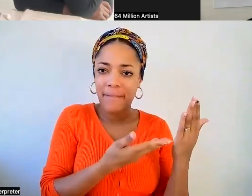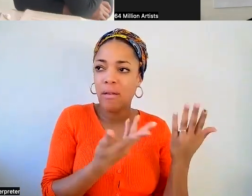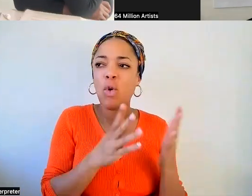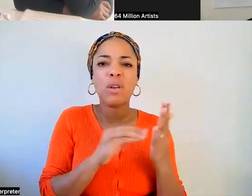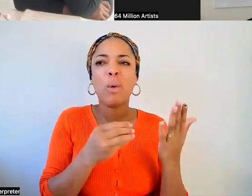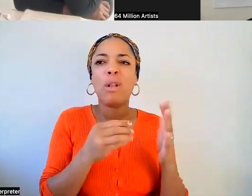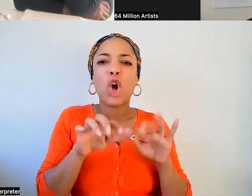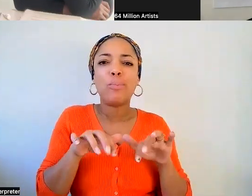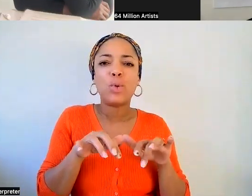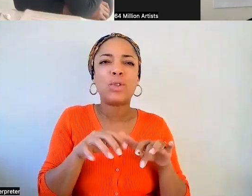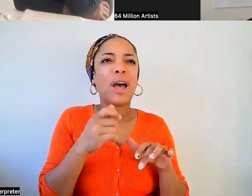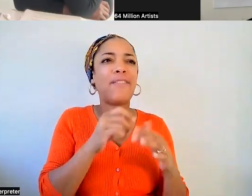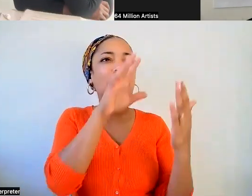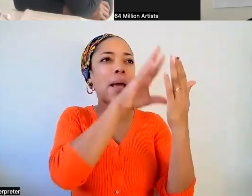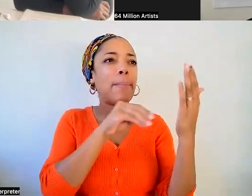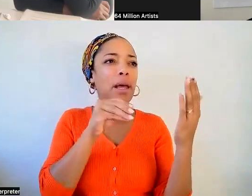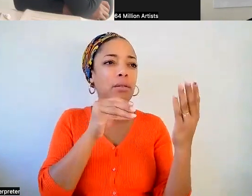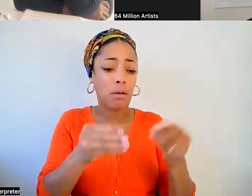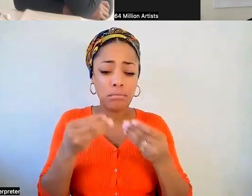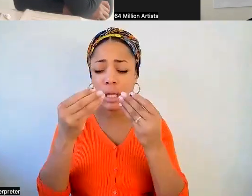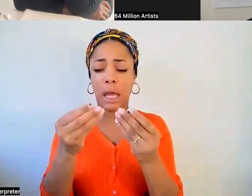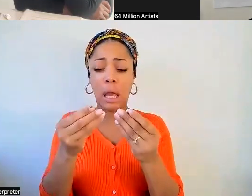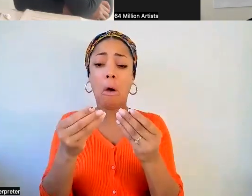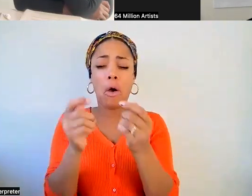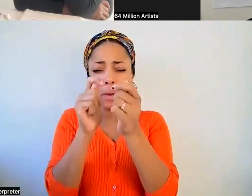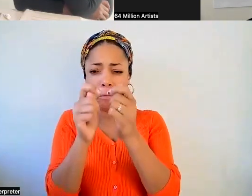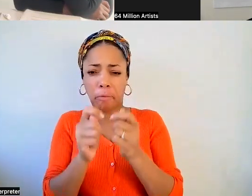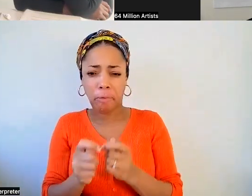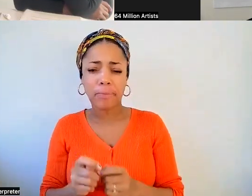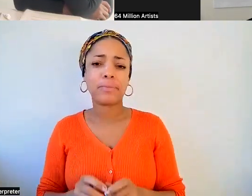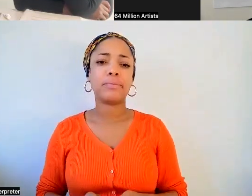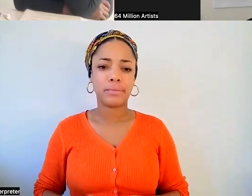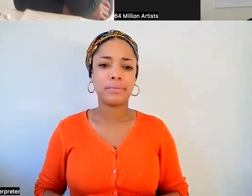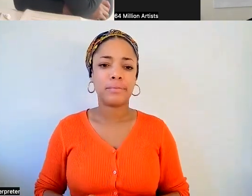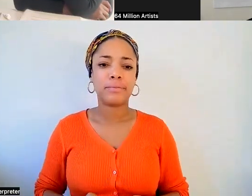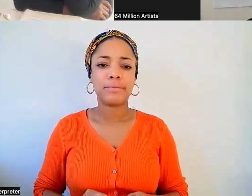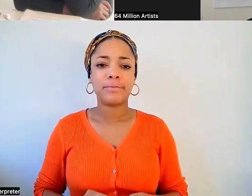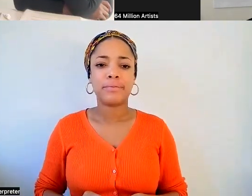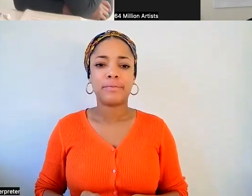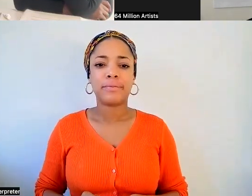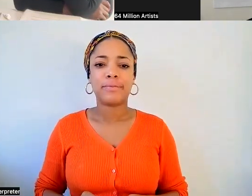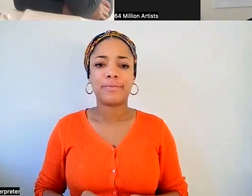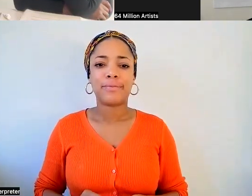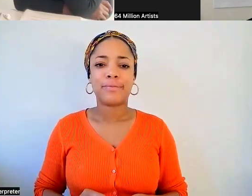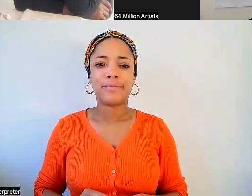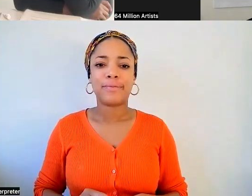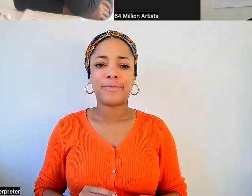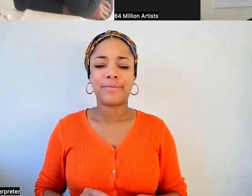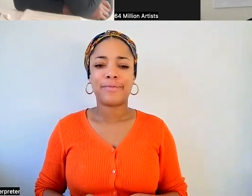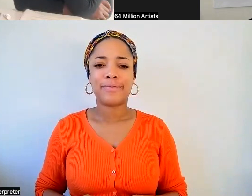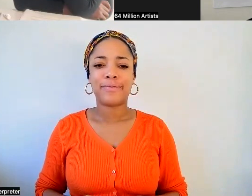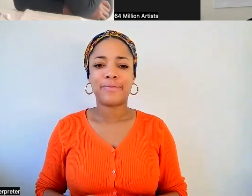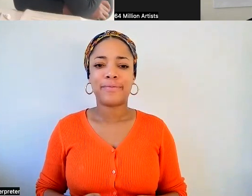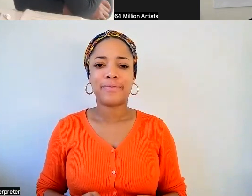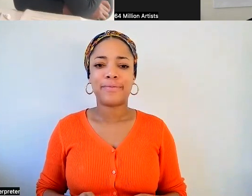document. Well, all these different ways of writing, like a limerick, there was an old man with a beard. He said, "It's just as I feared. Two larks and a wren, an owl